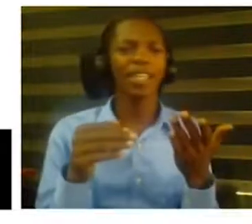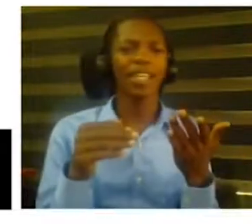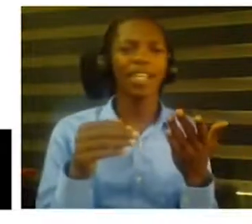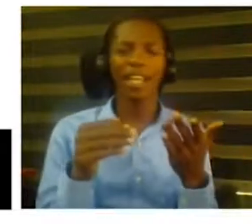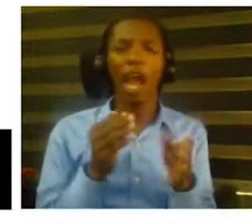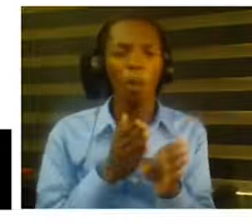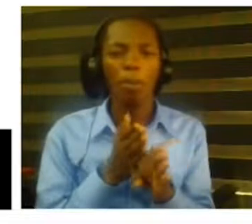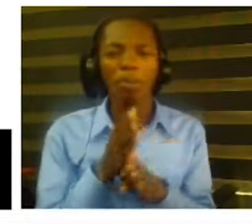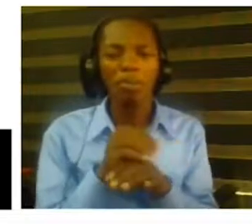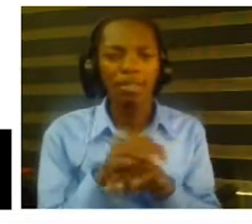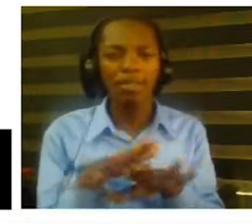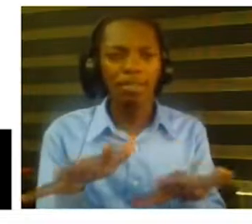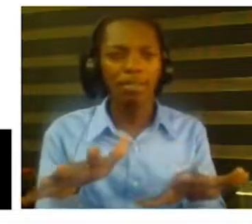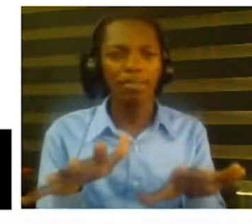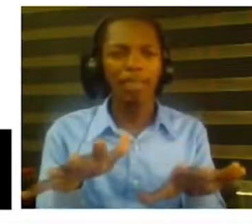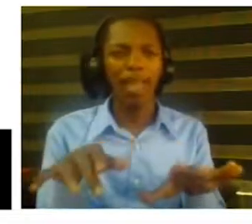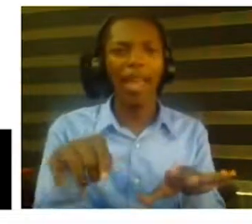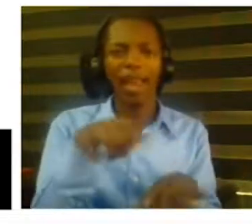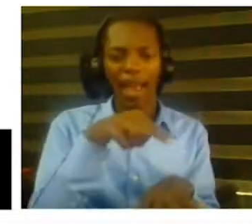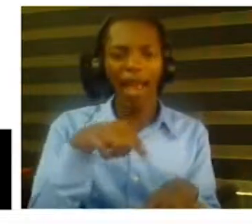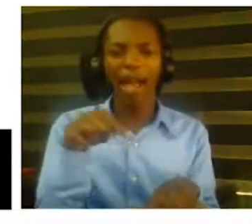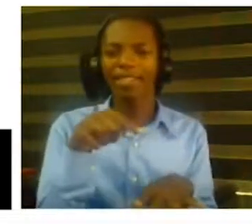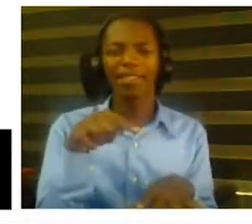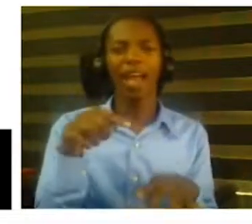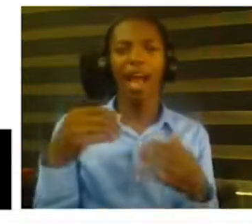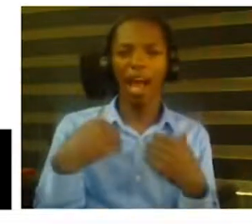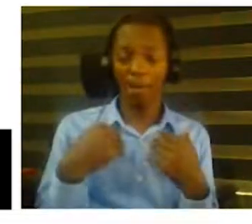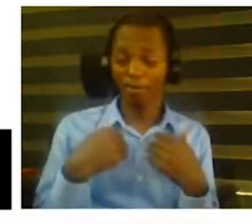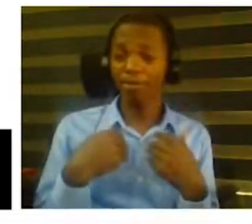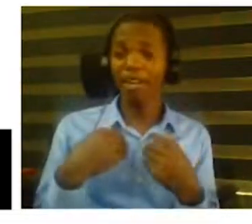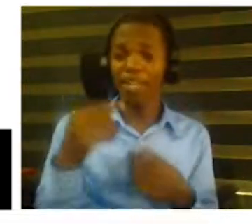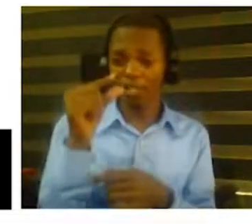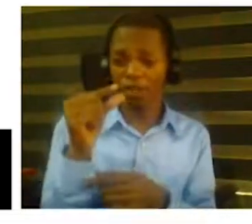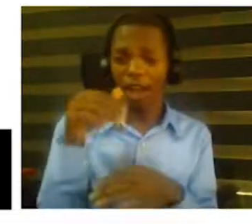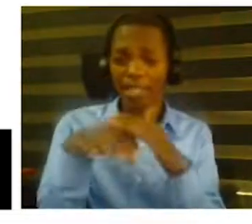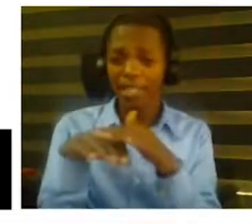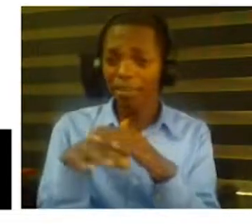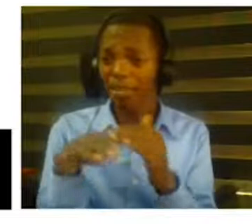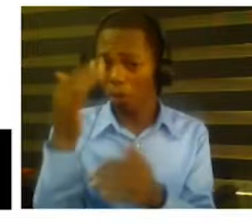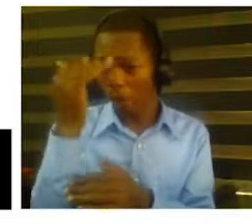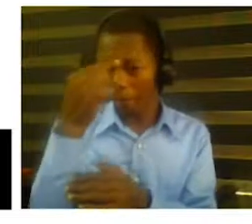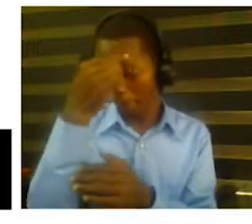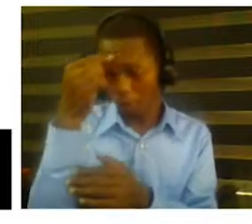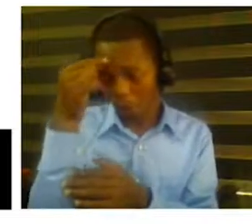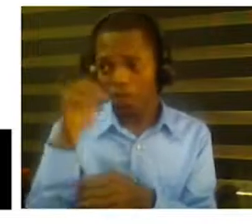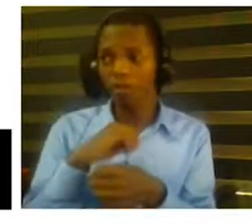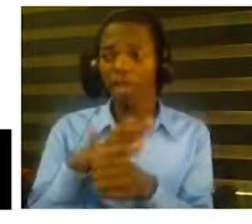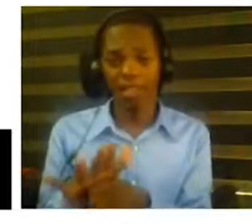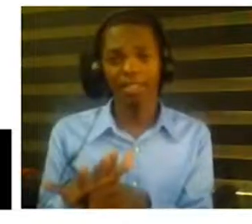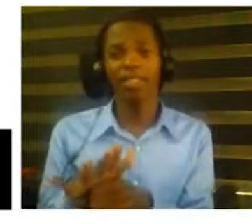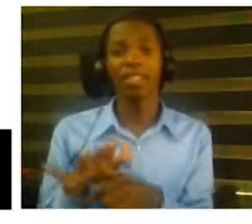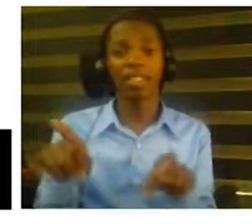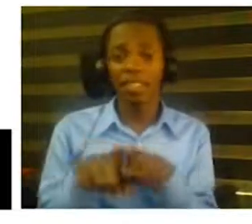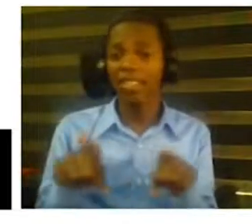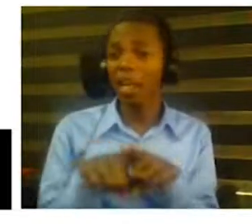all have reduced access and ability because of the pandemic. We also have reduced choice and are